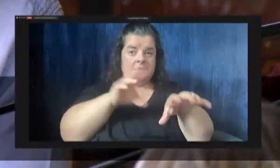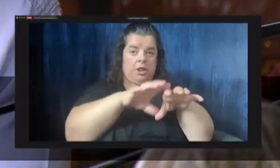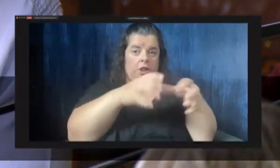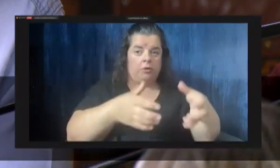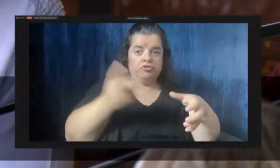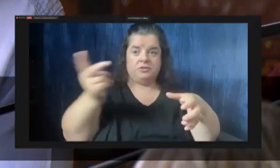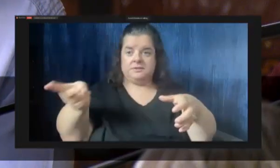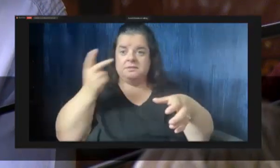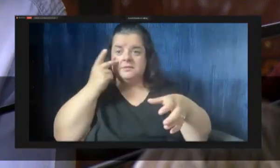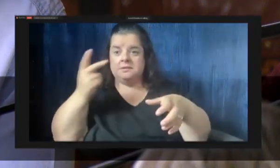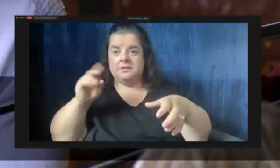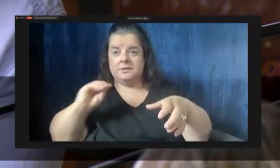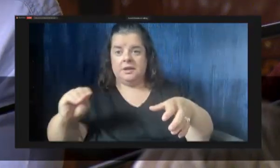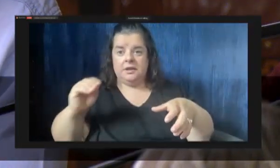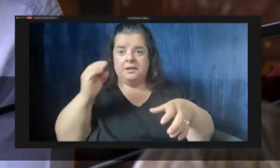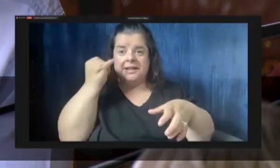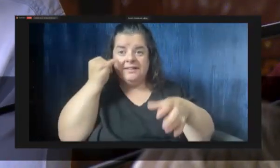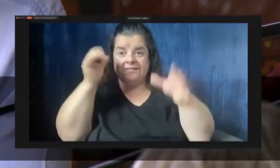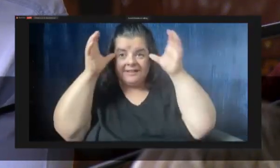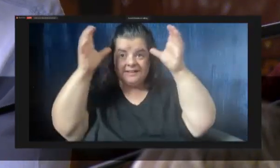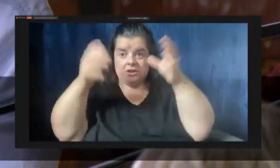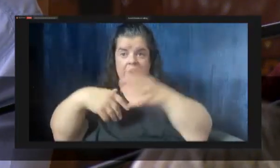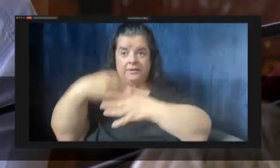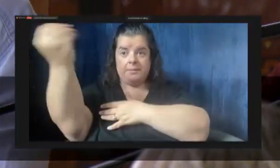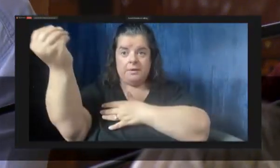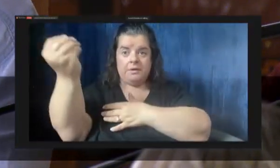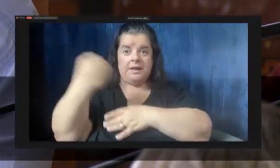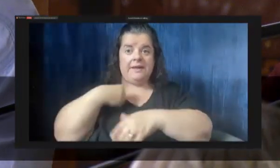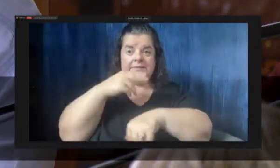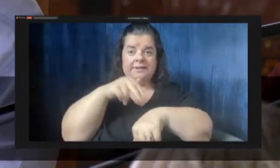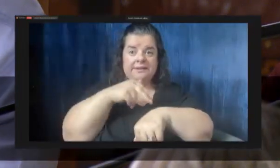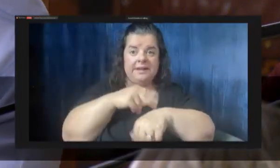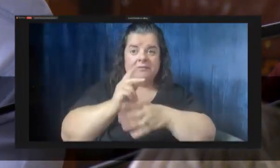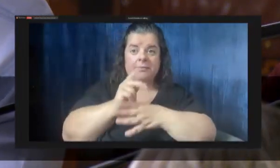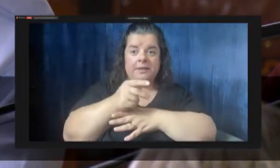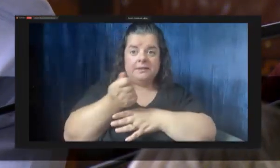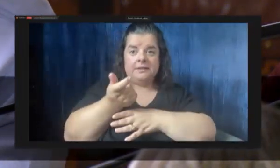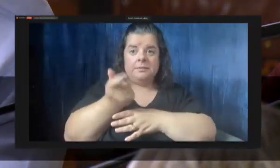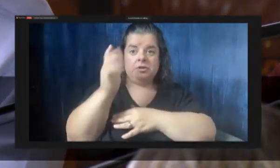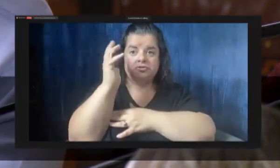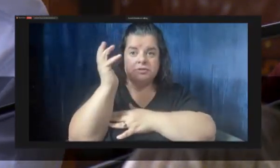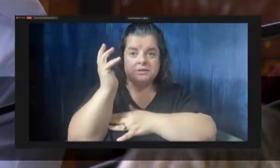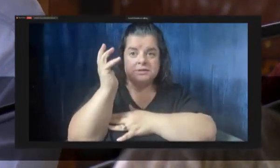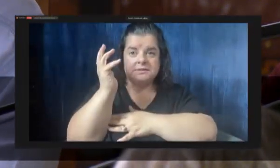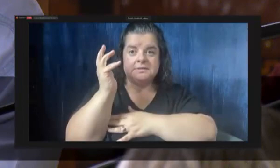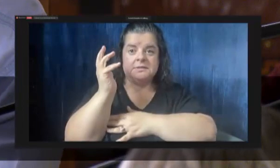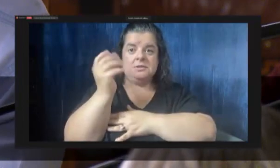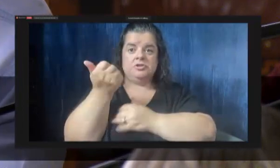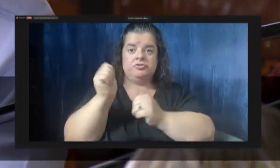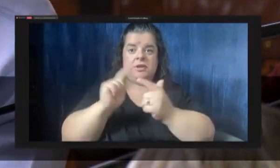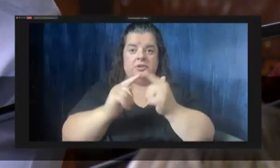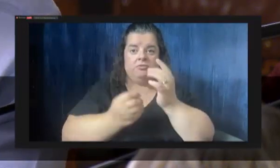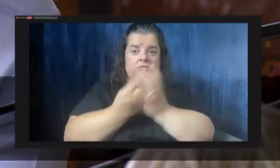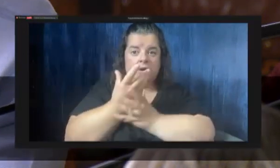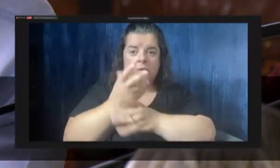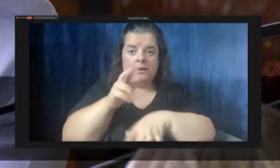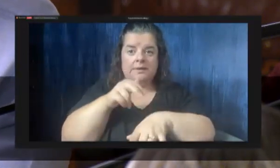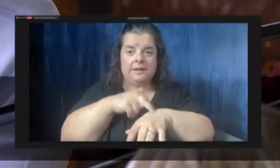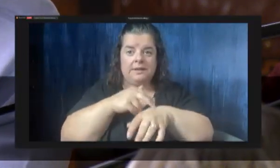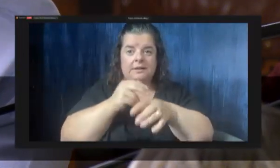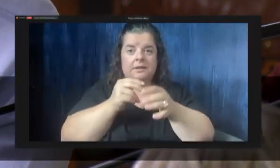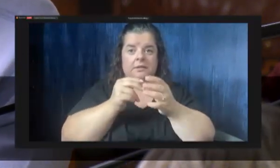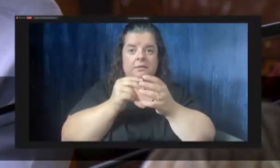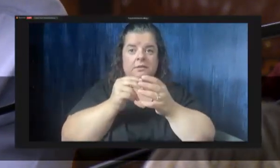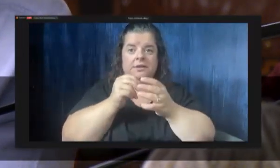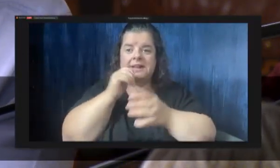if the deer have been kept out, there are native plants, and the little trees that we're trying to, native trees, not invasive trees,